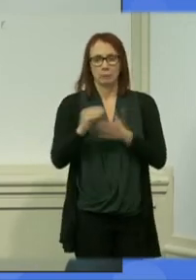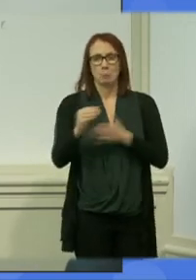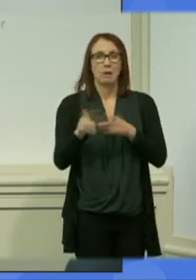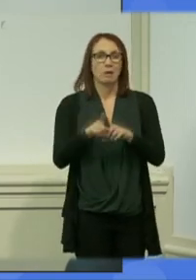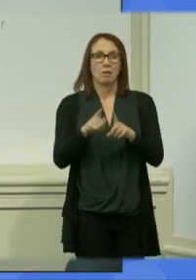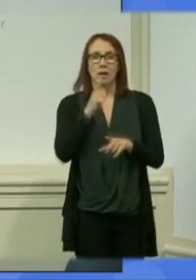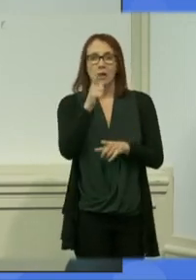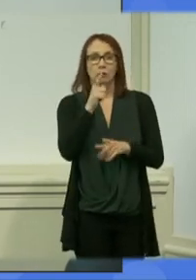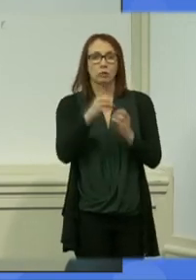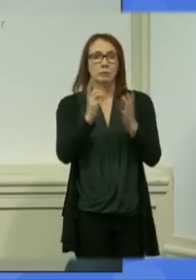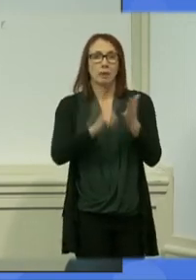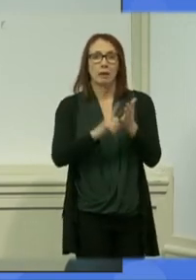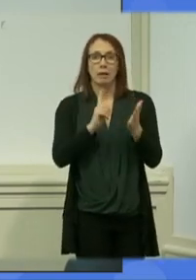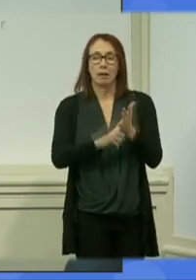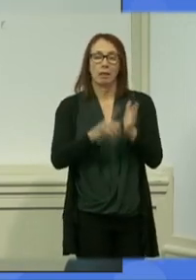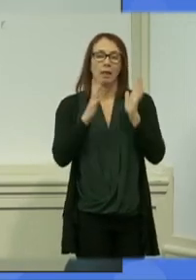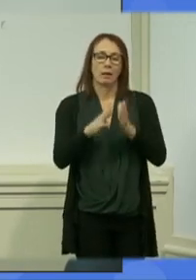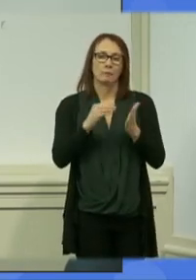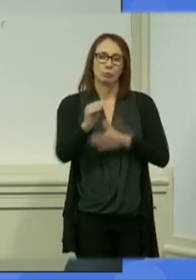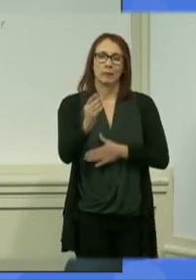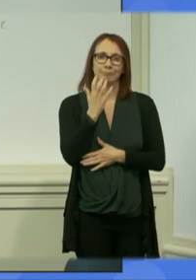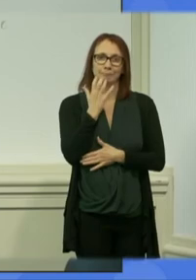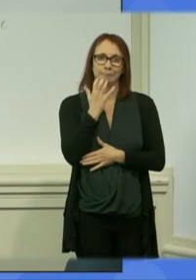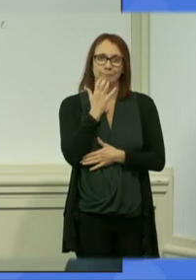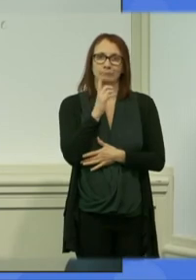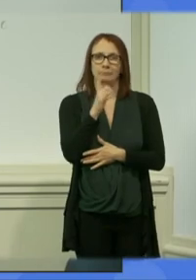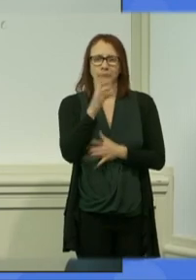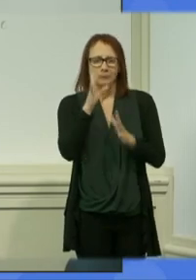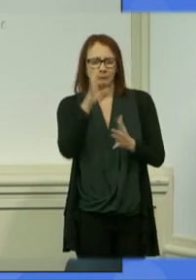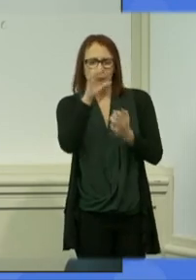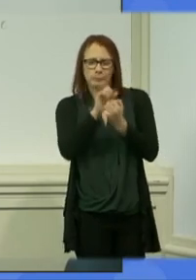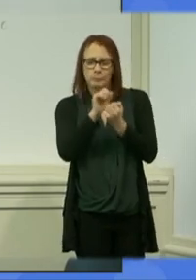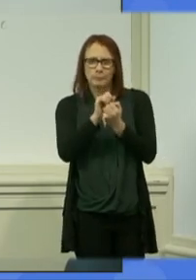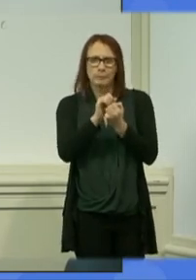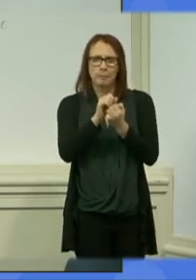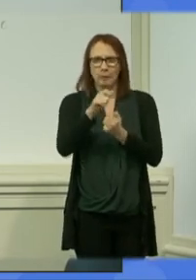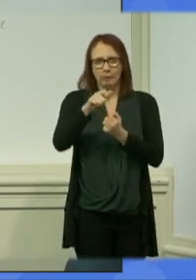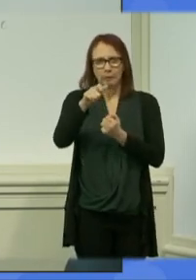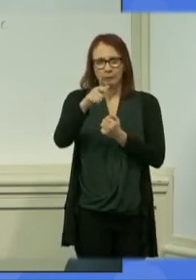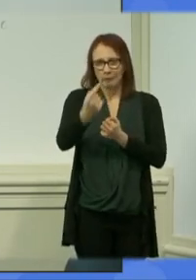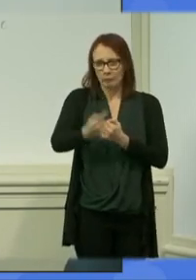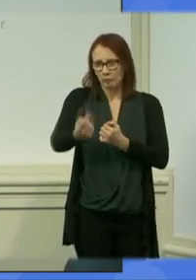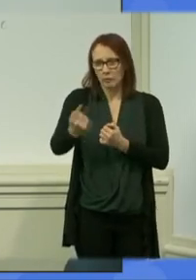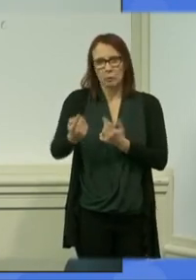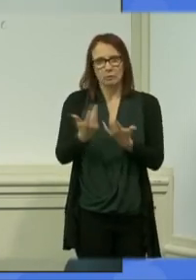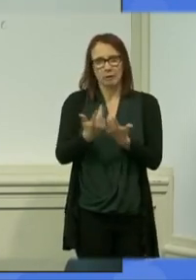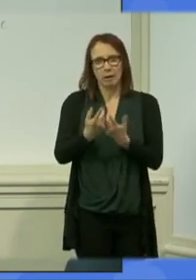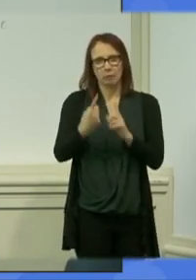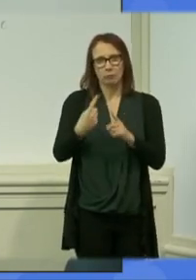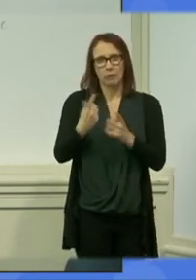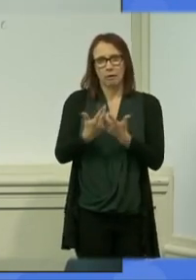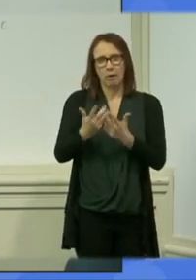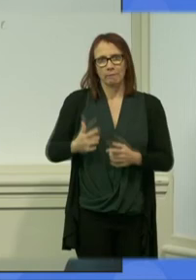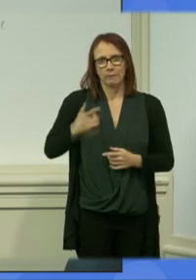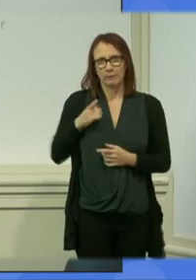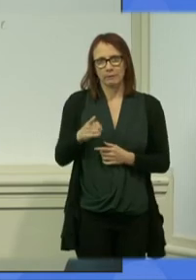electricity bill or the wages bill. And so one needs to be mindful about how people will respond on an individual basis. So what I would like to